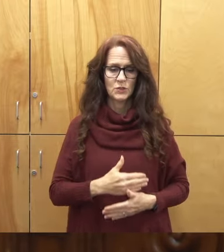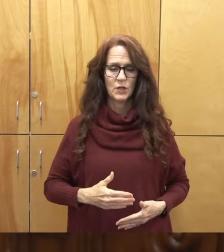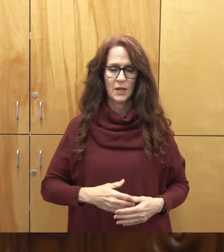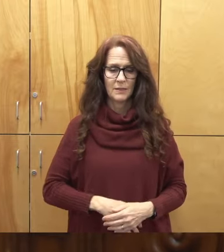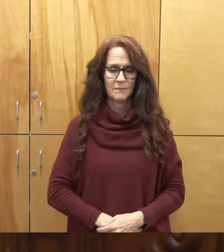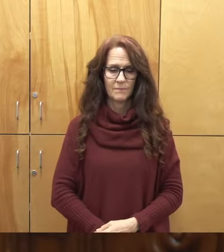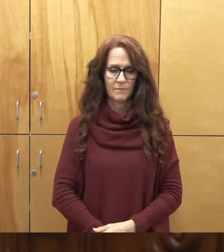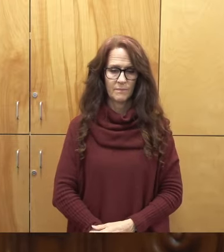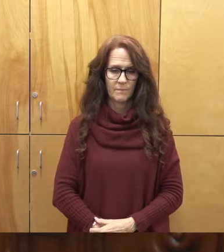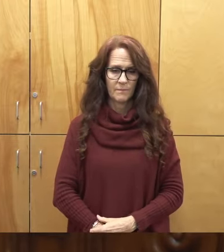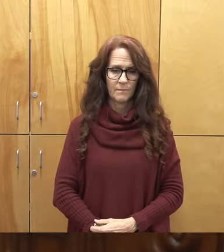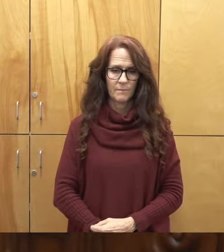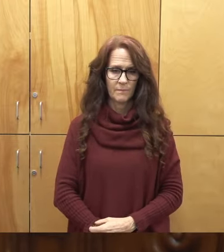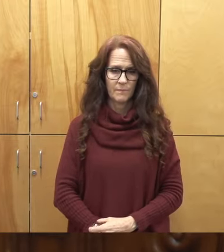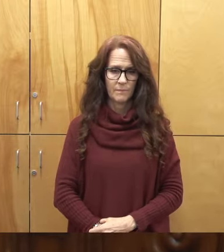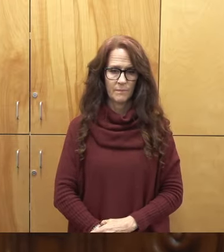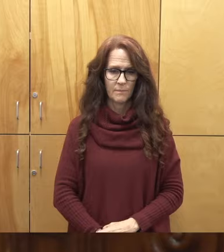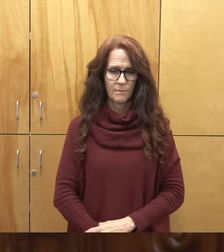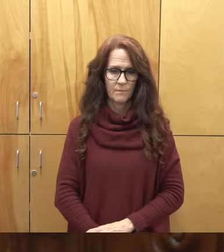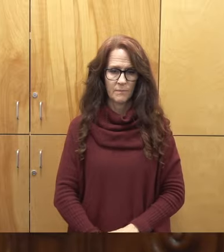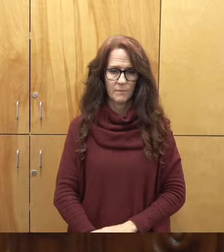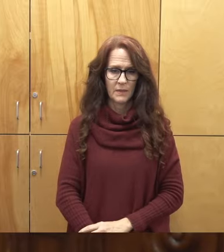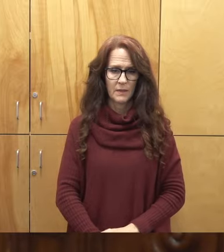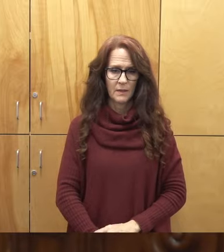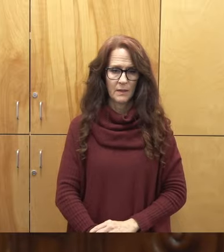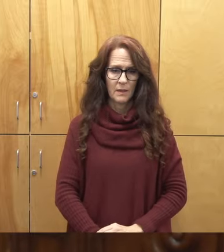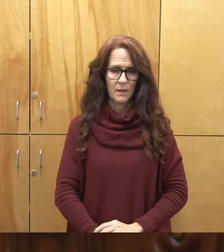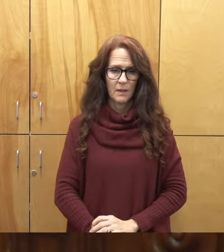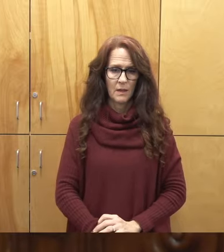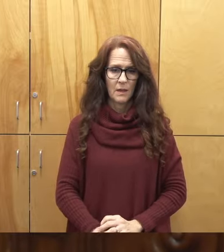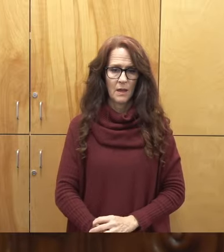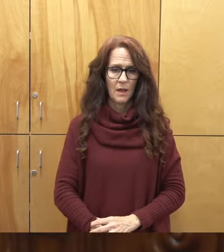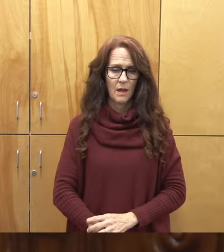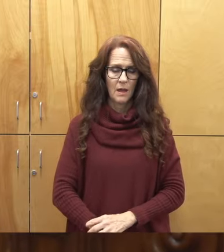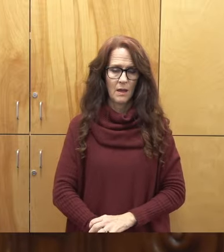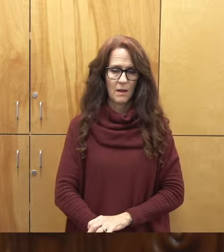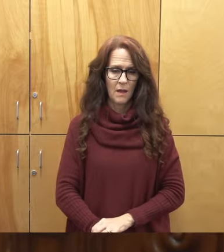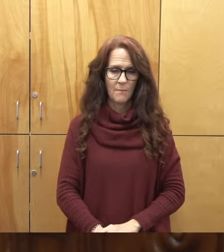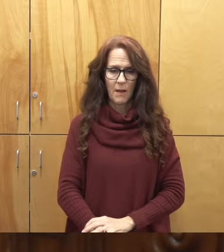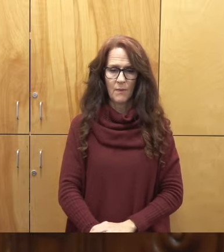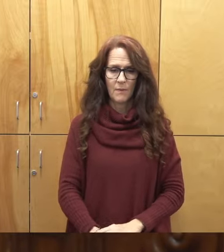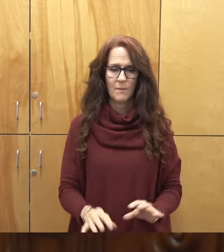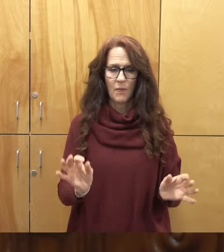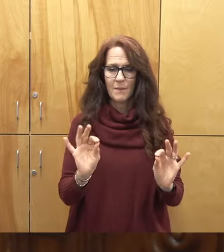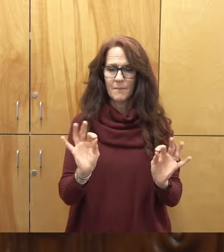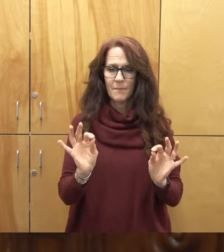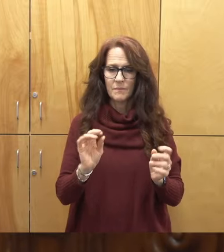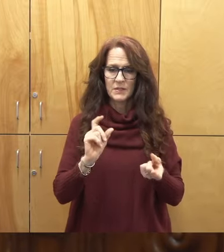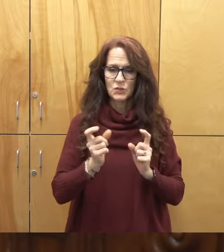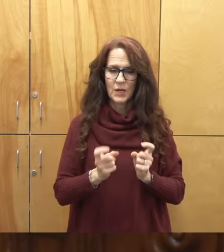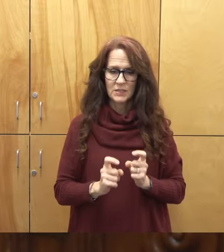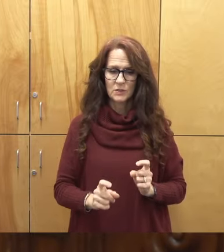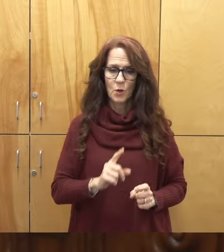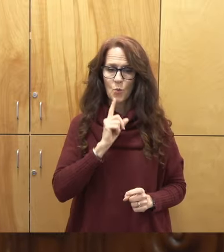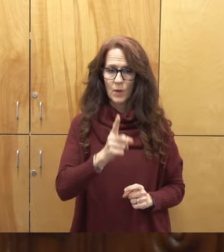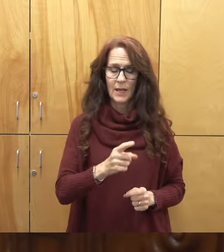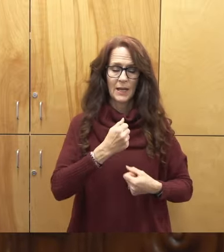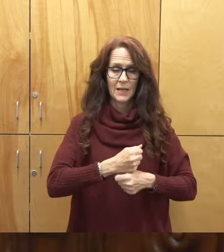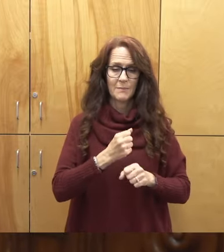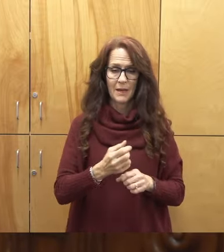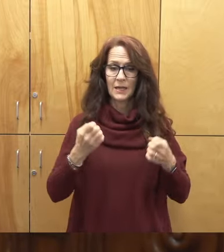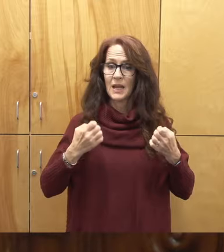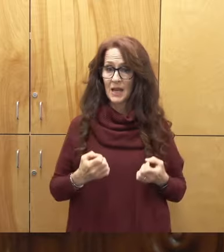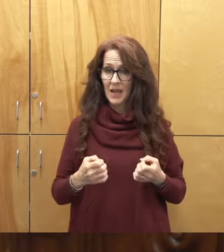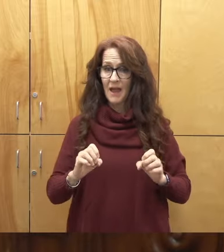on the memo about the minor changes that we are really making an